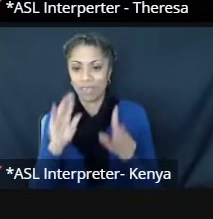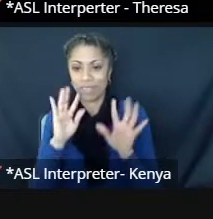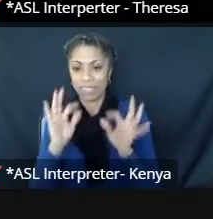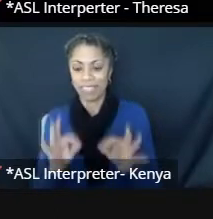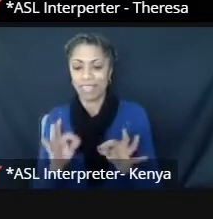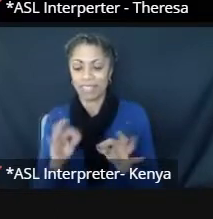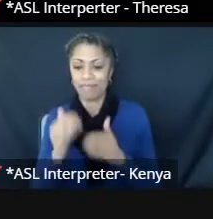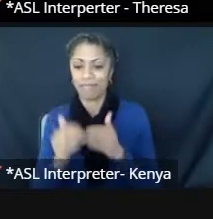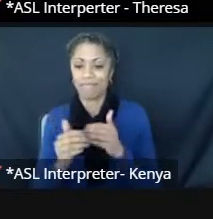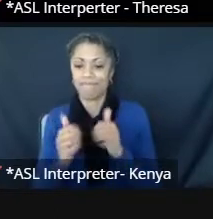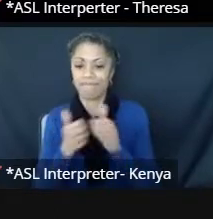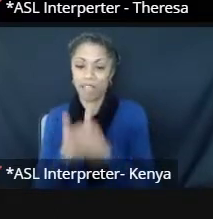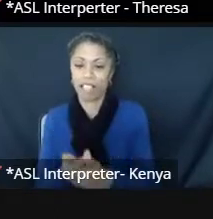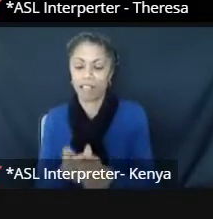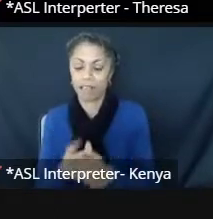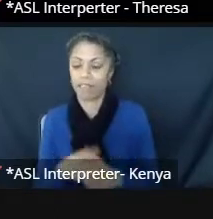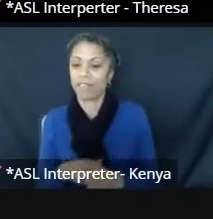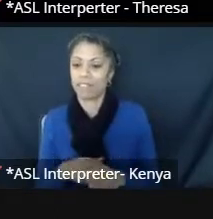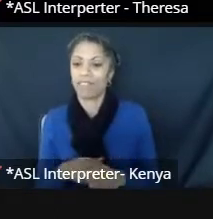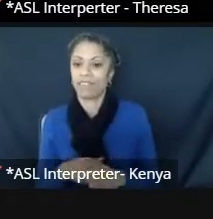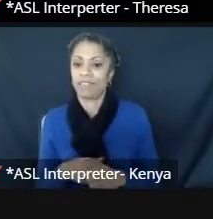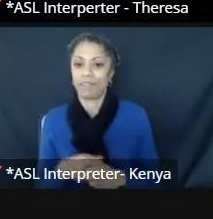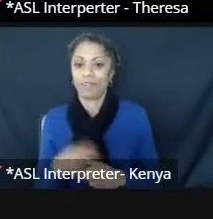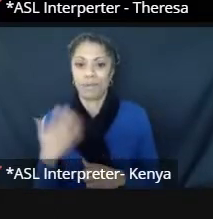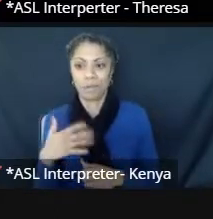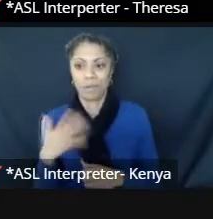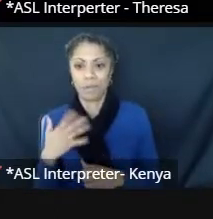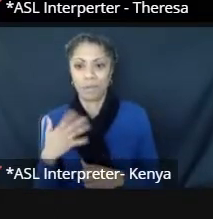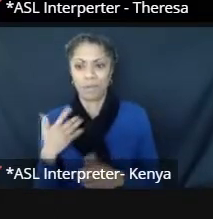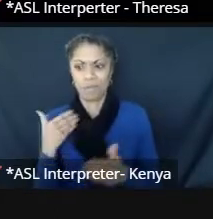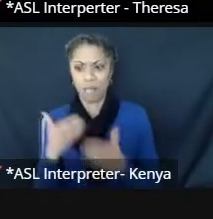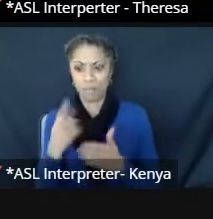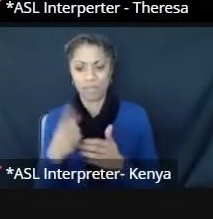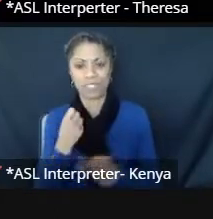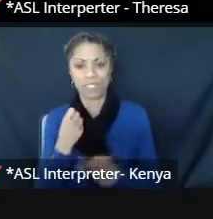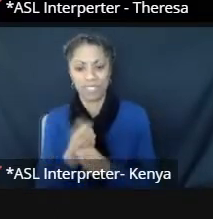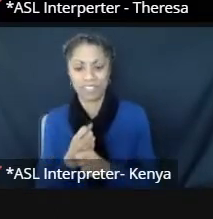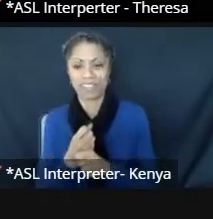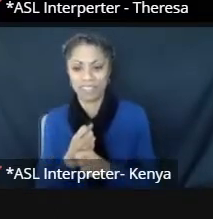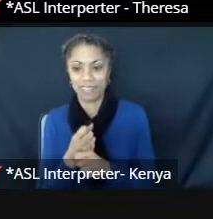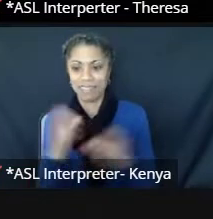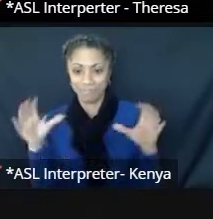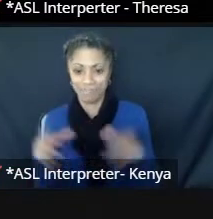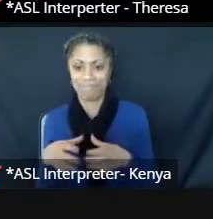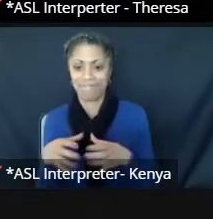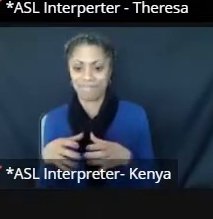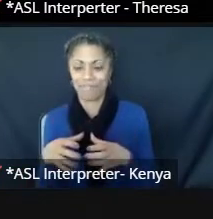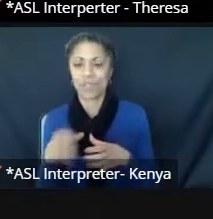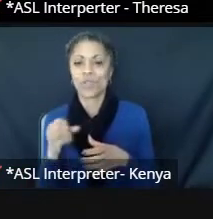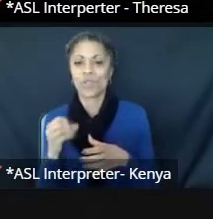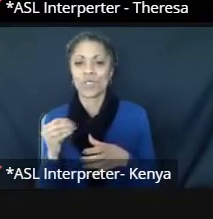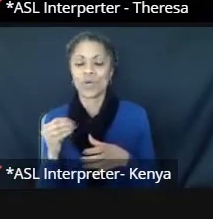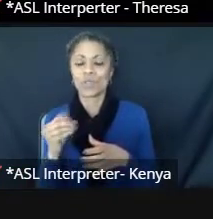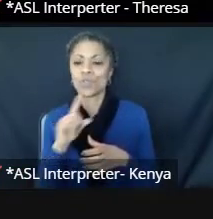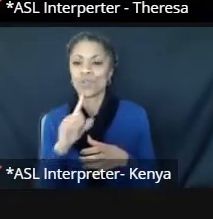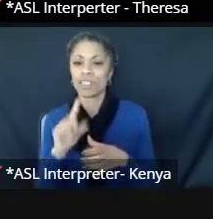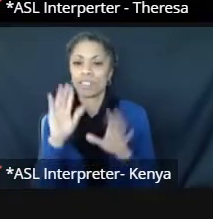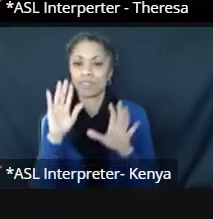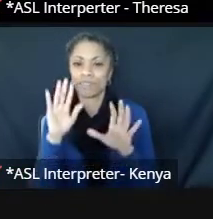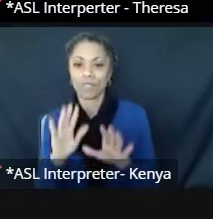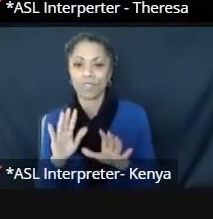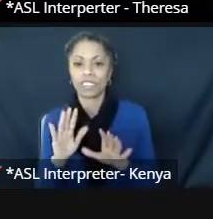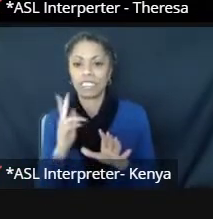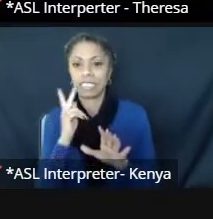beginning. We're almost at a year of being a coalition, and it's really great to reground ourselves in these